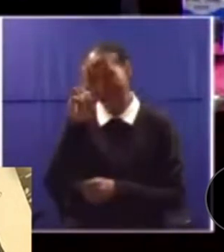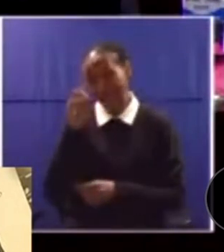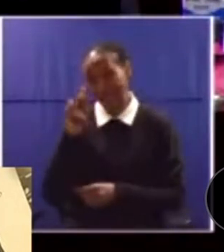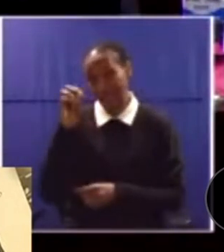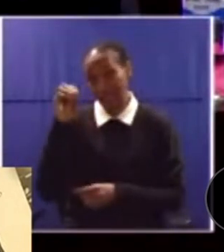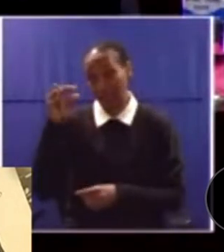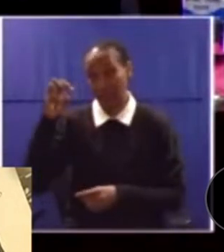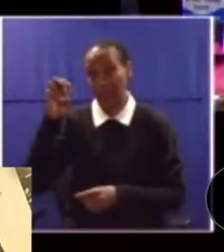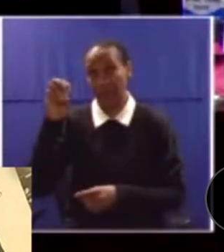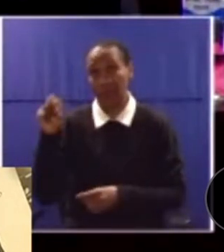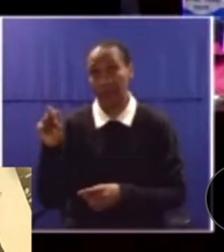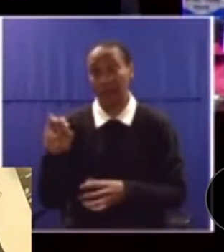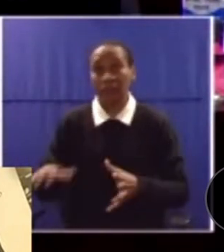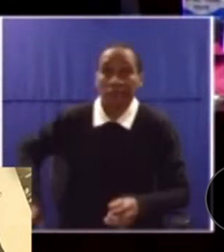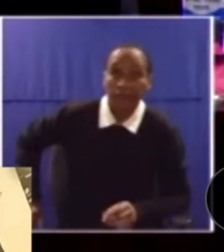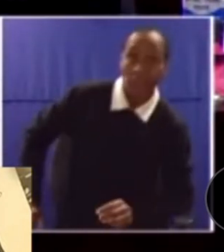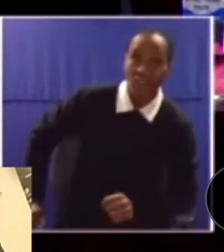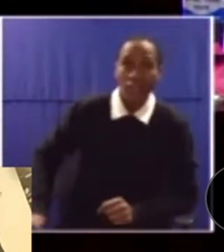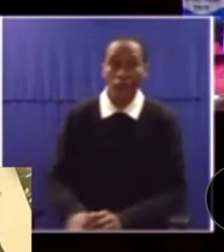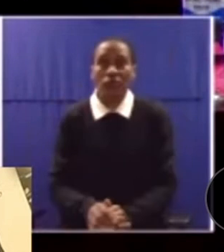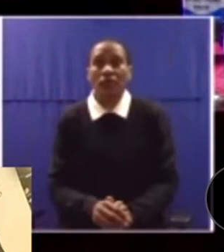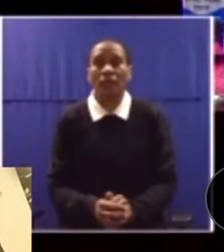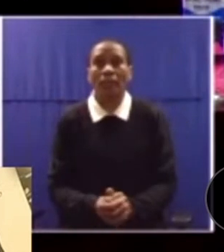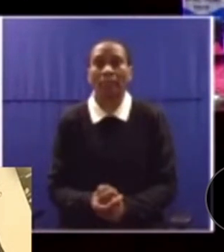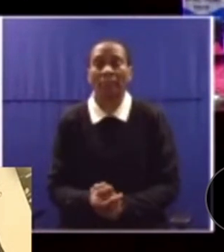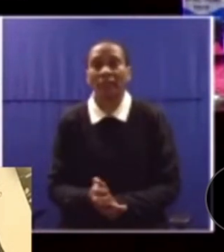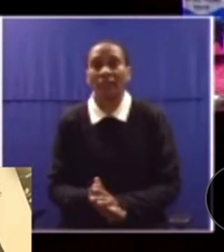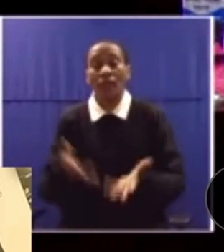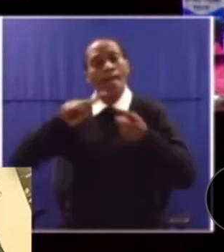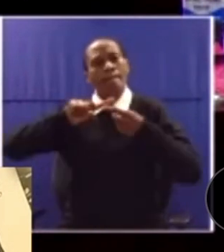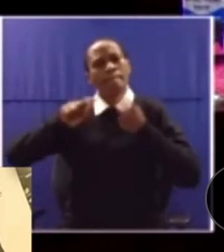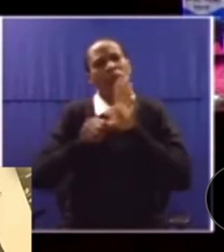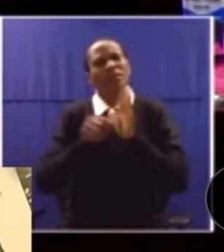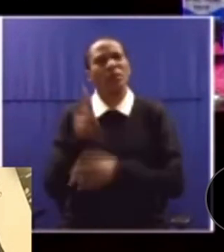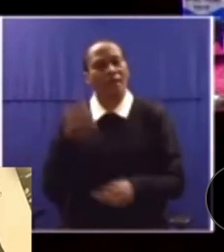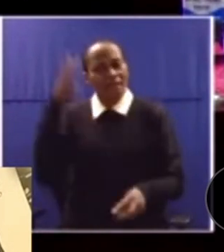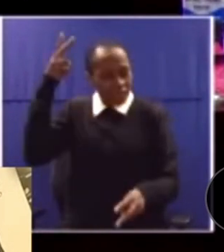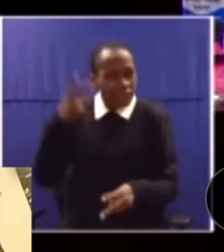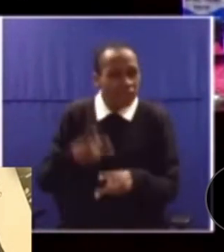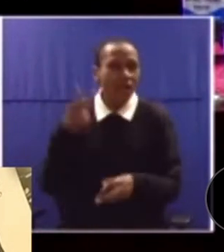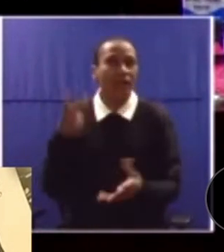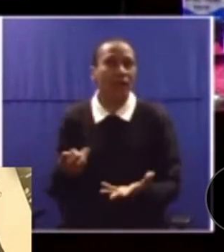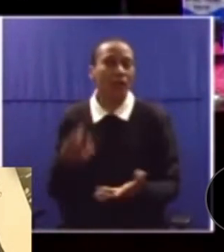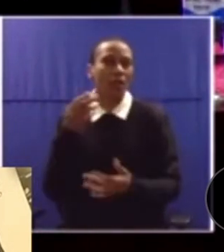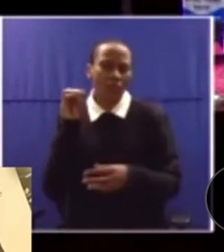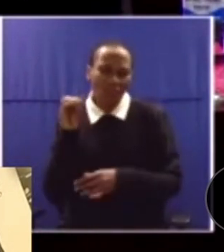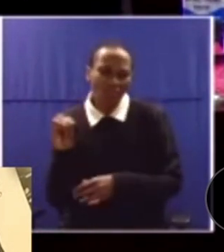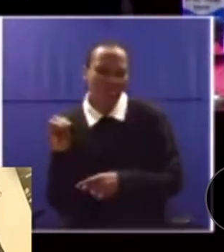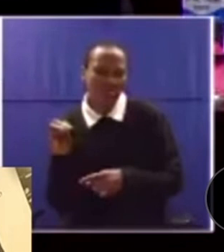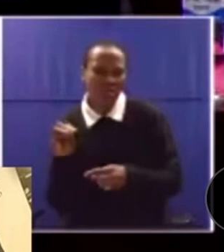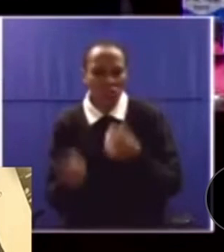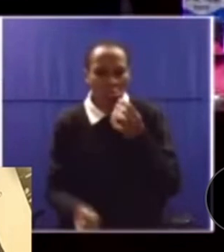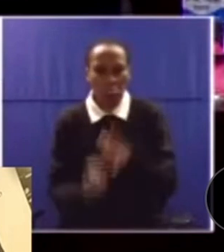South African asset which we can use. The fact is, in the end, that there are a lot of